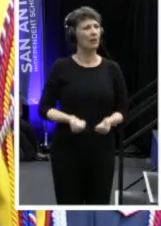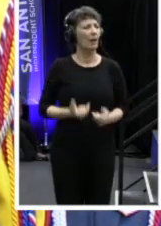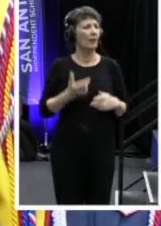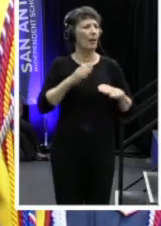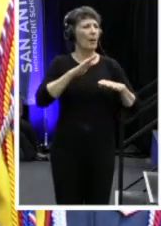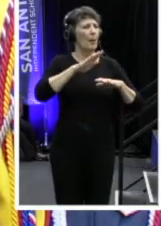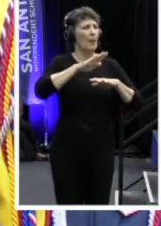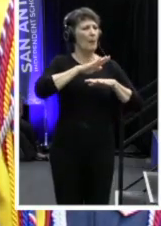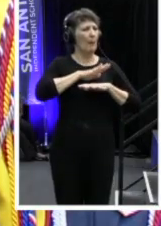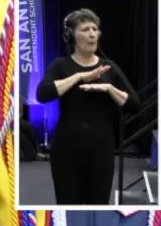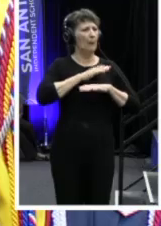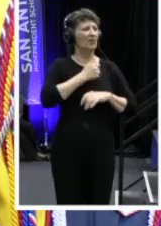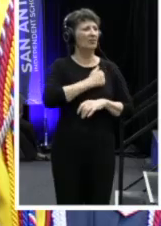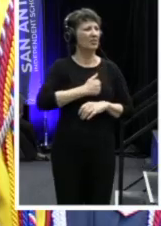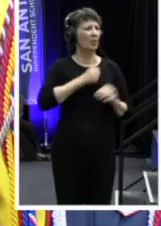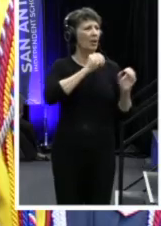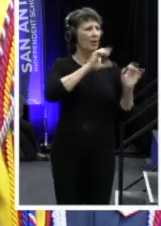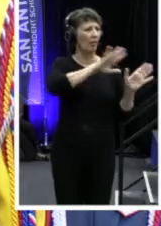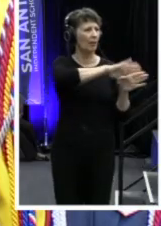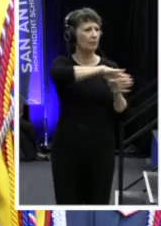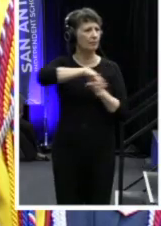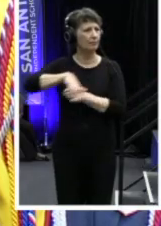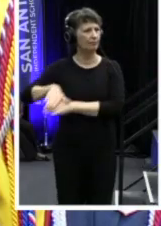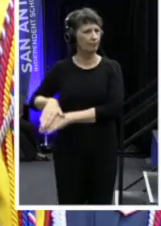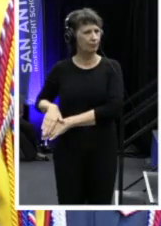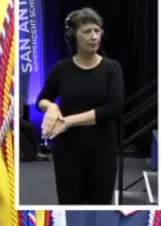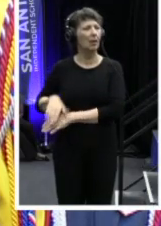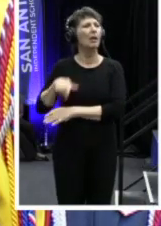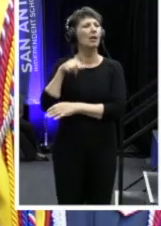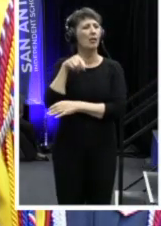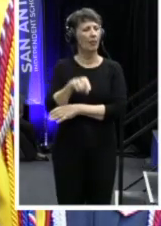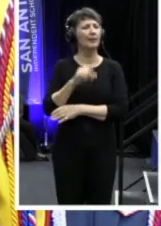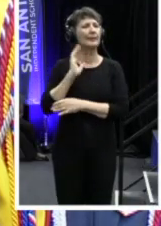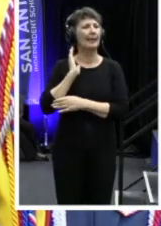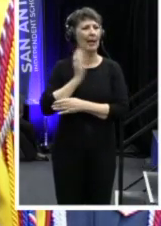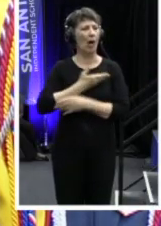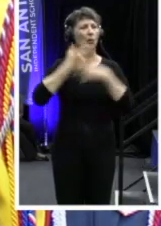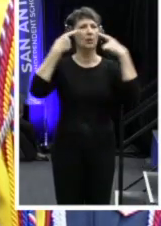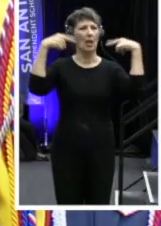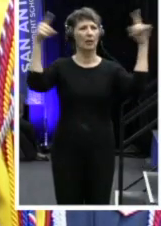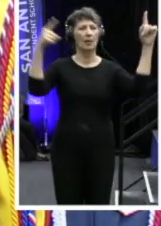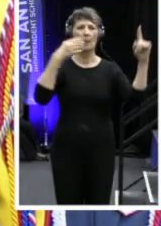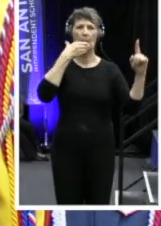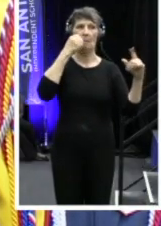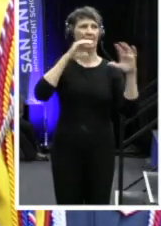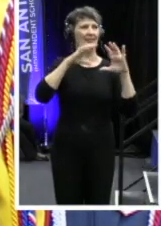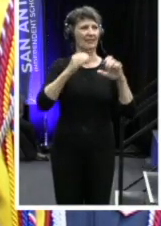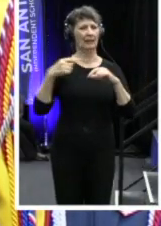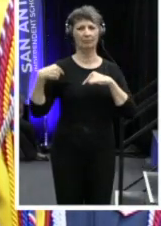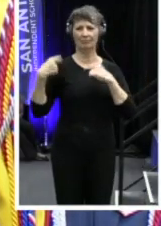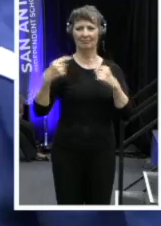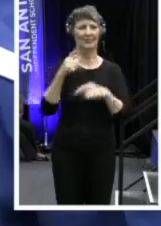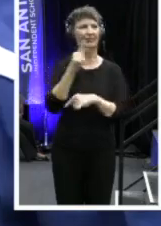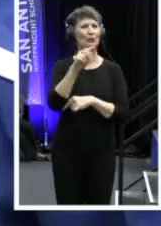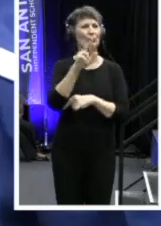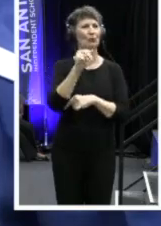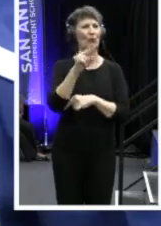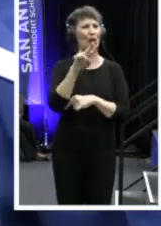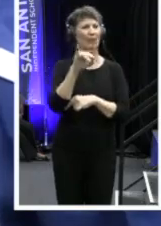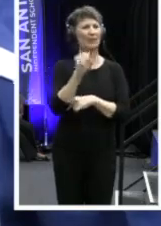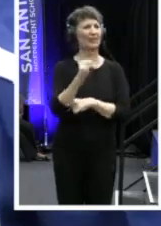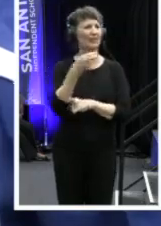without regret. This is the legacy of us as the best class in Travis history. Thank you so